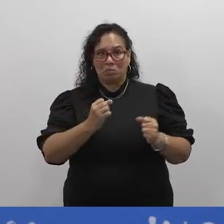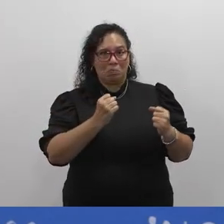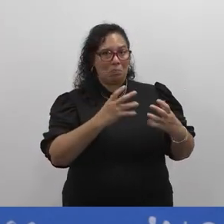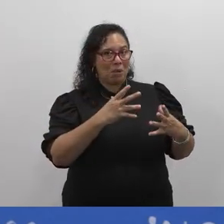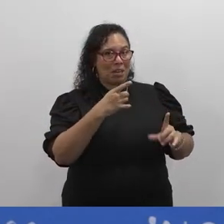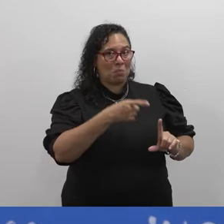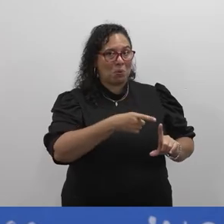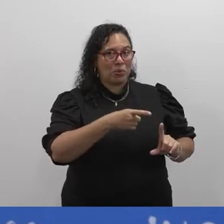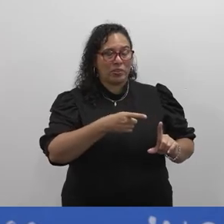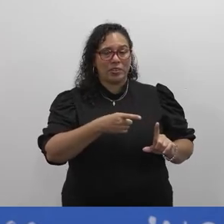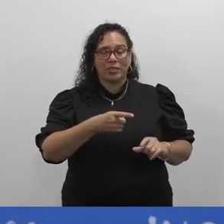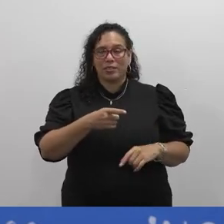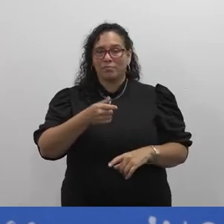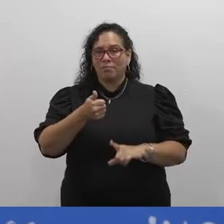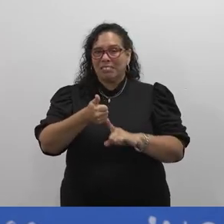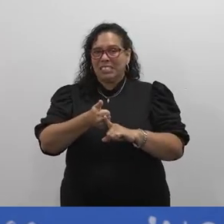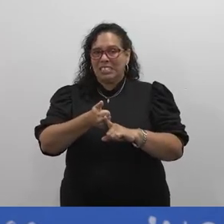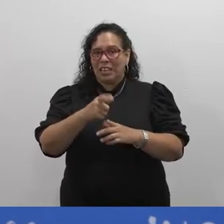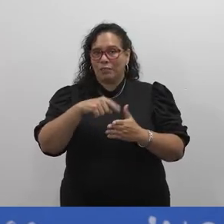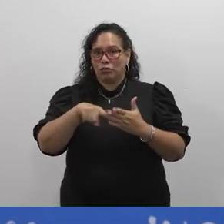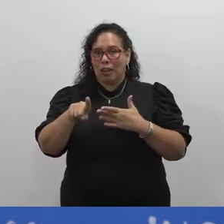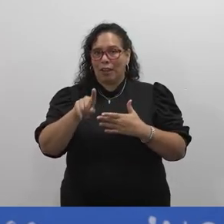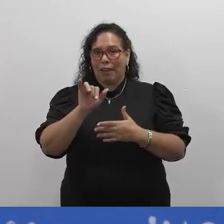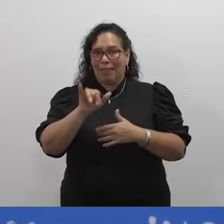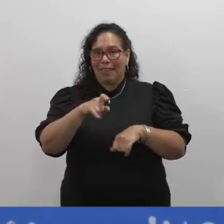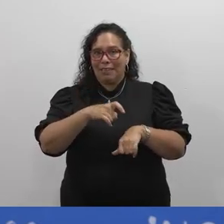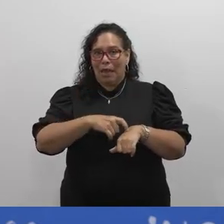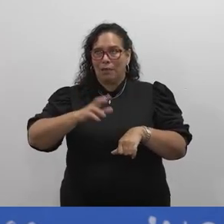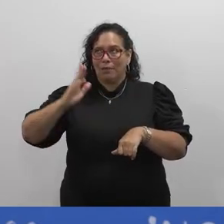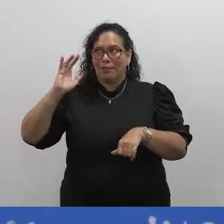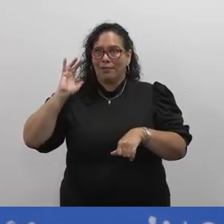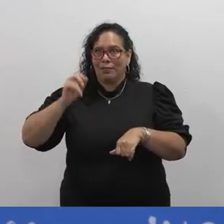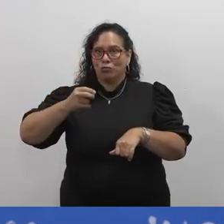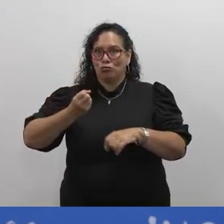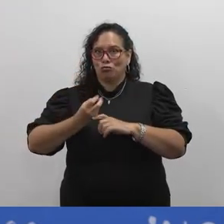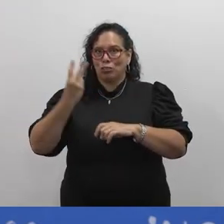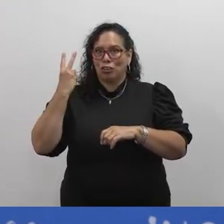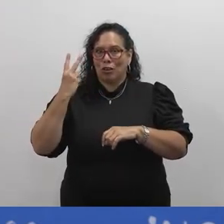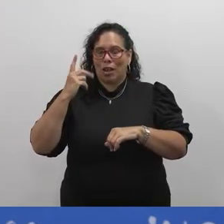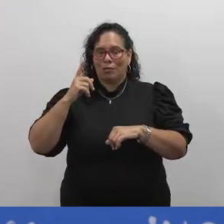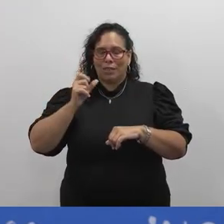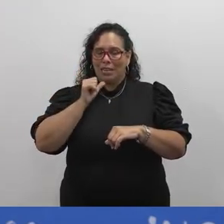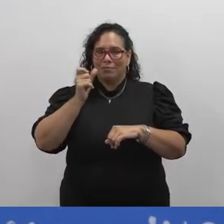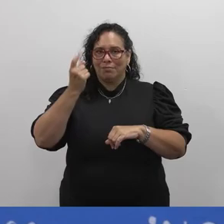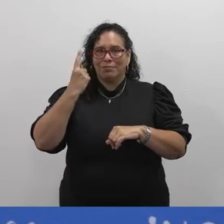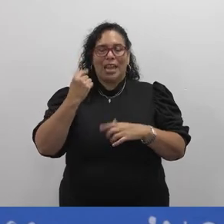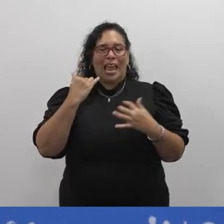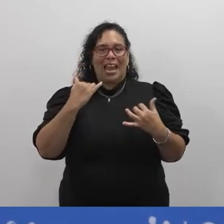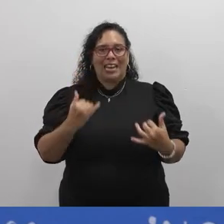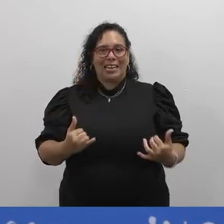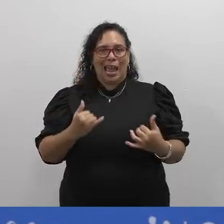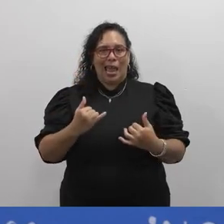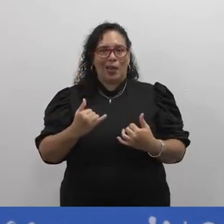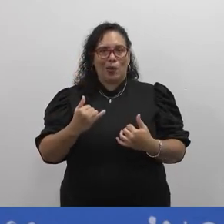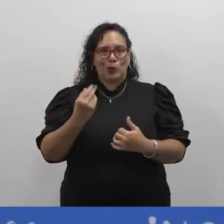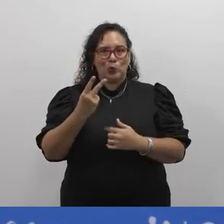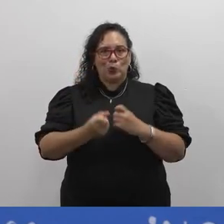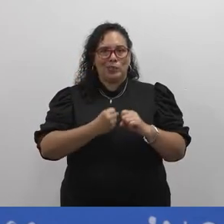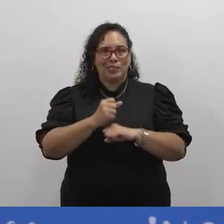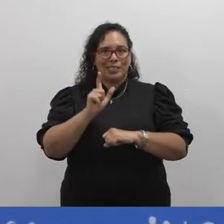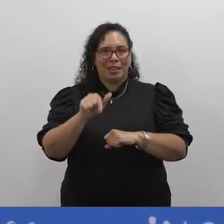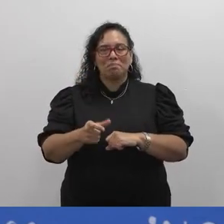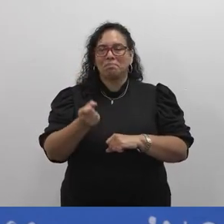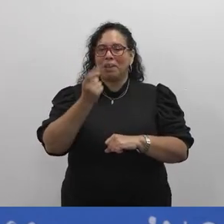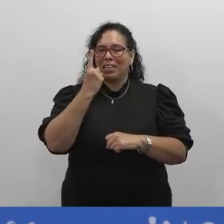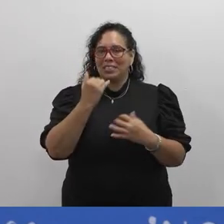at the time I couldn't wrap my brain around quite as much. And now looking at them 18 months later, they make a